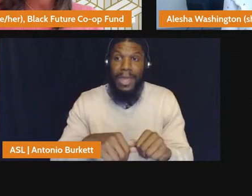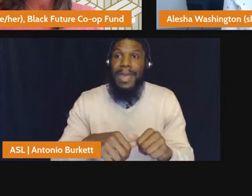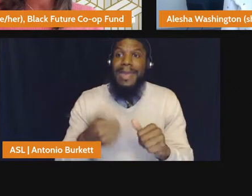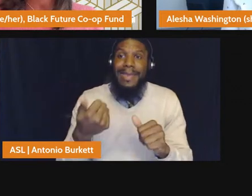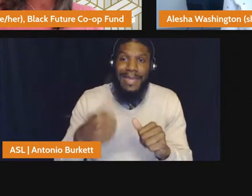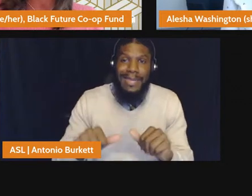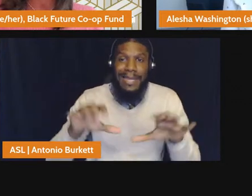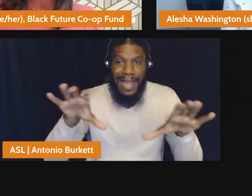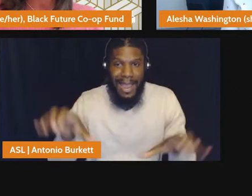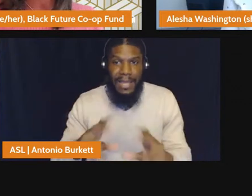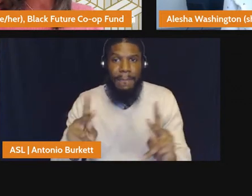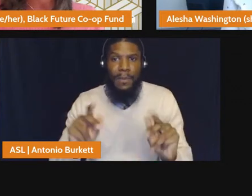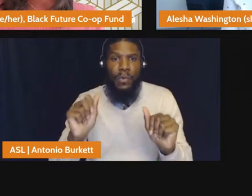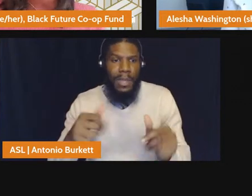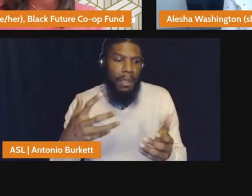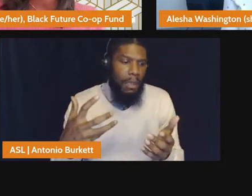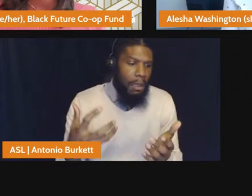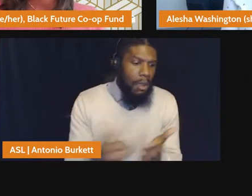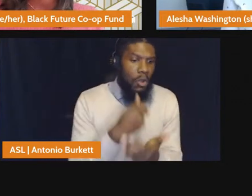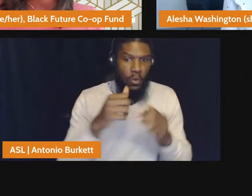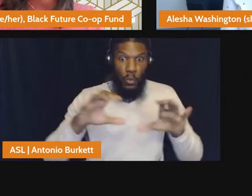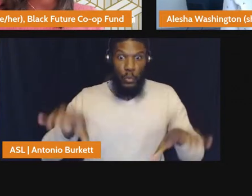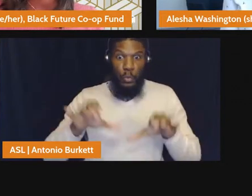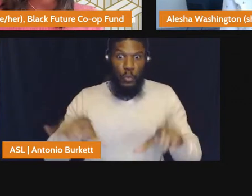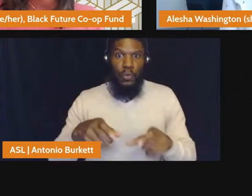take as they're tuning in today?